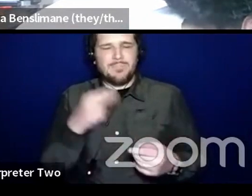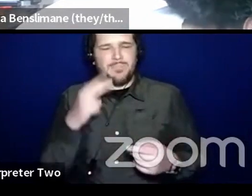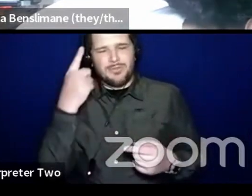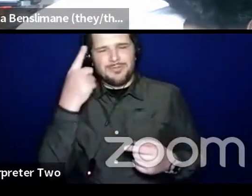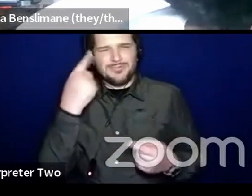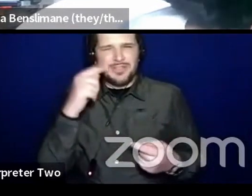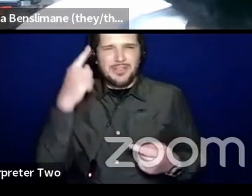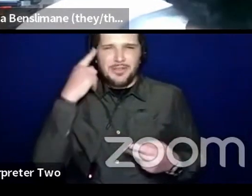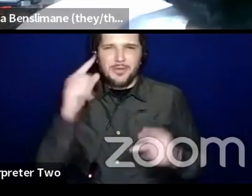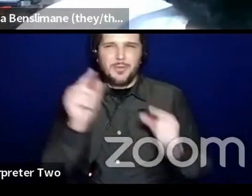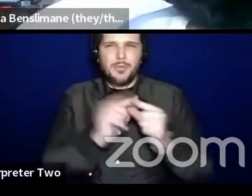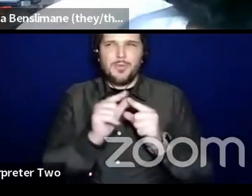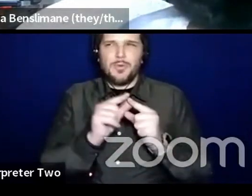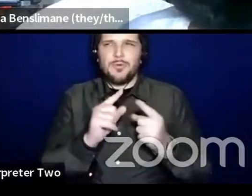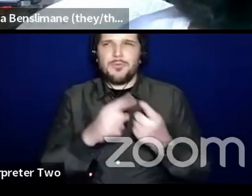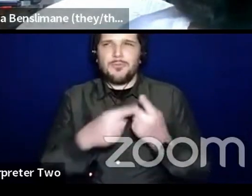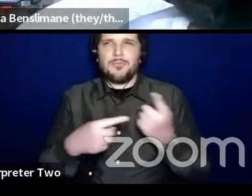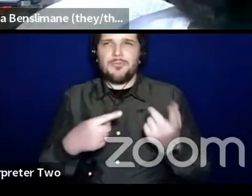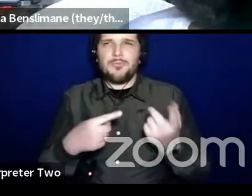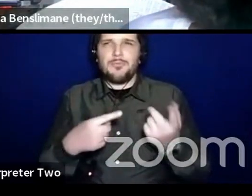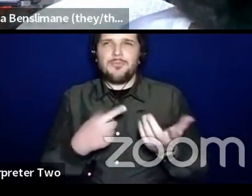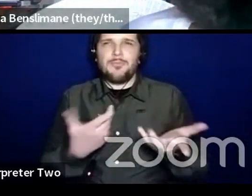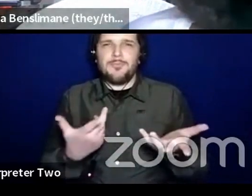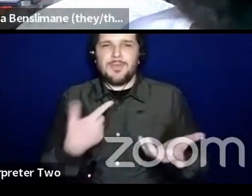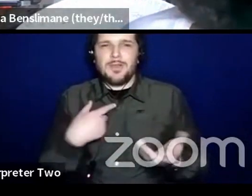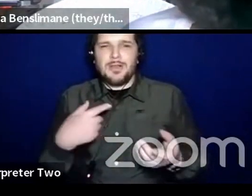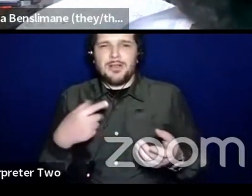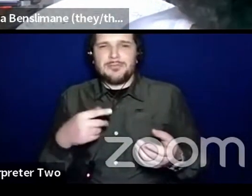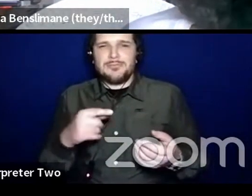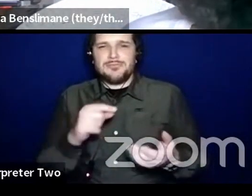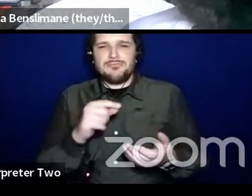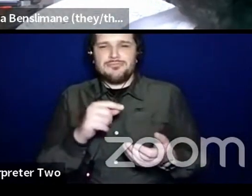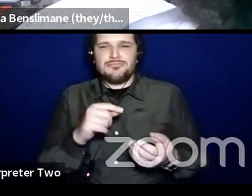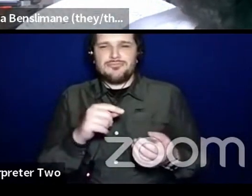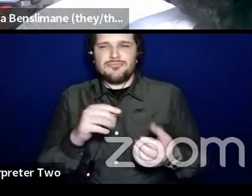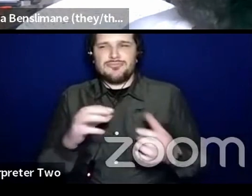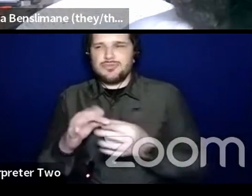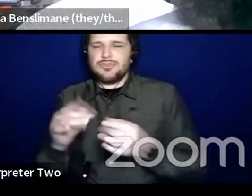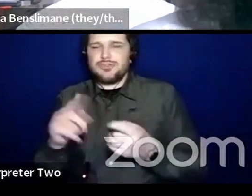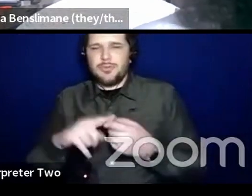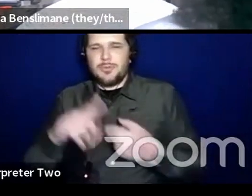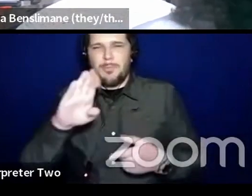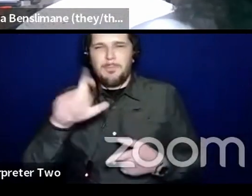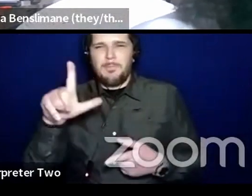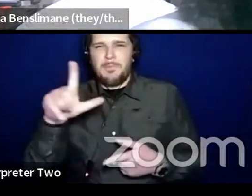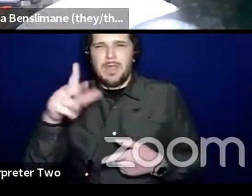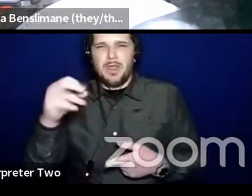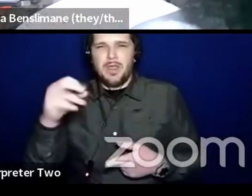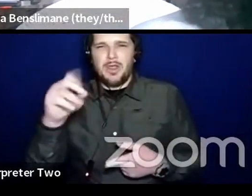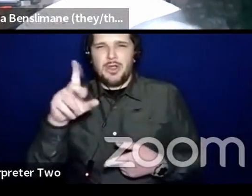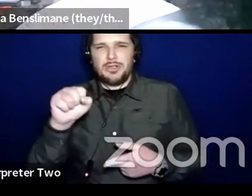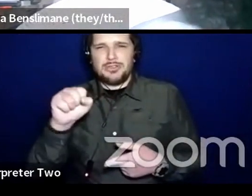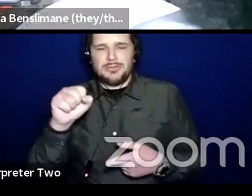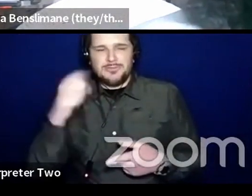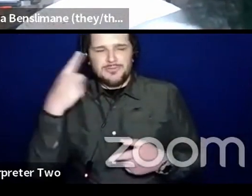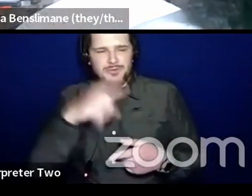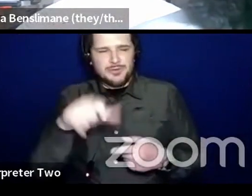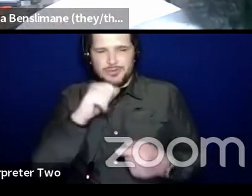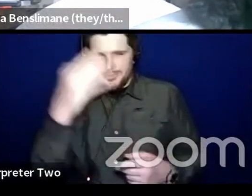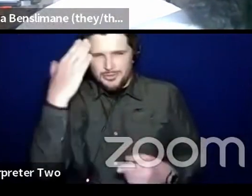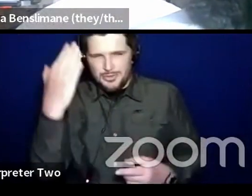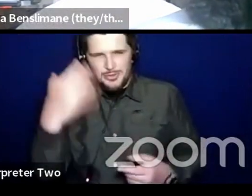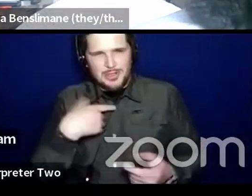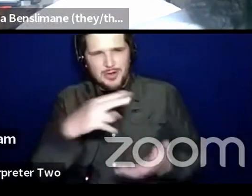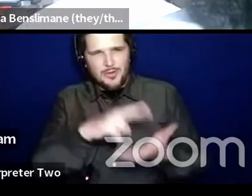words, but and I'm drawn to bell hooks. For those who don't know, I just read All About